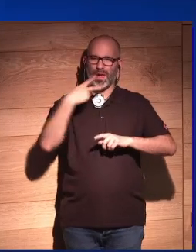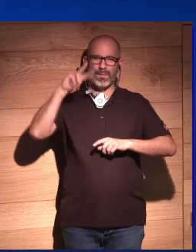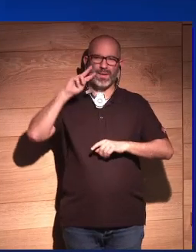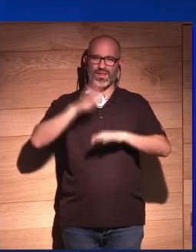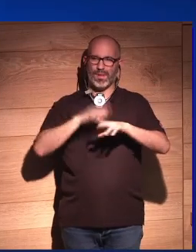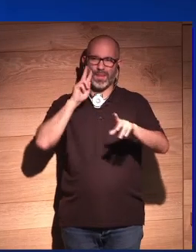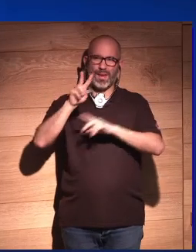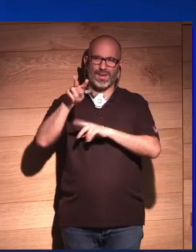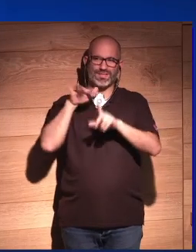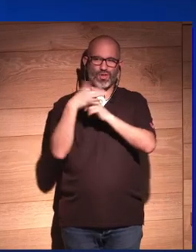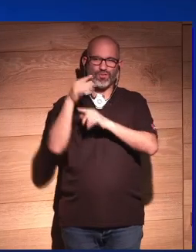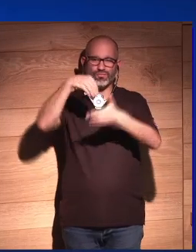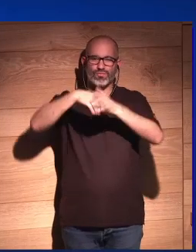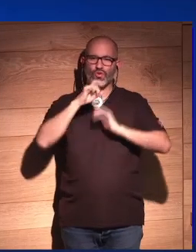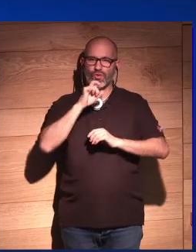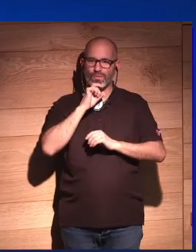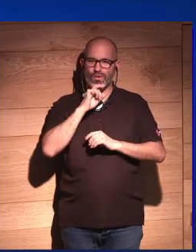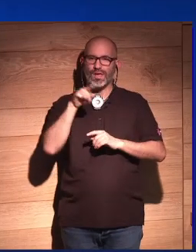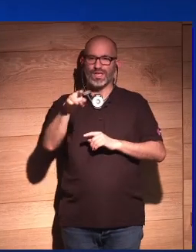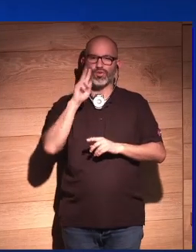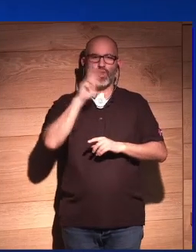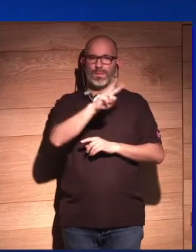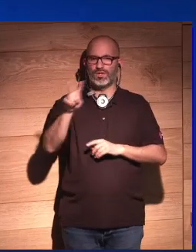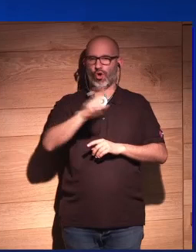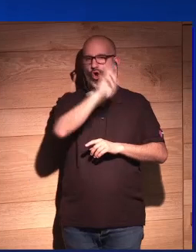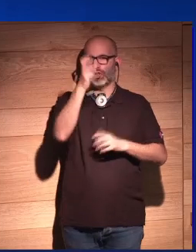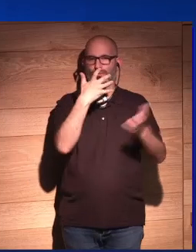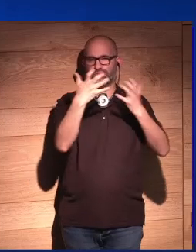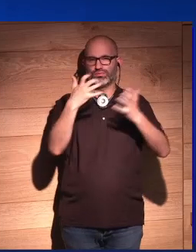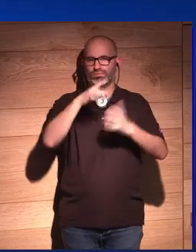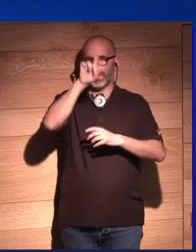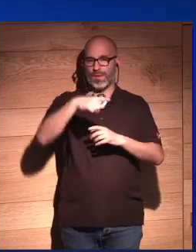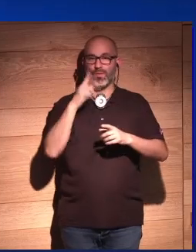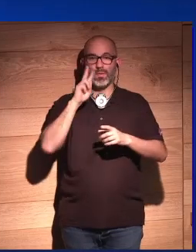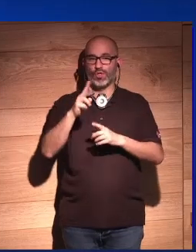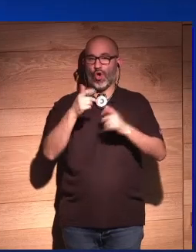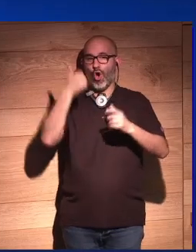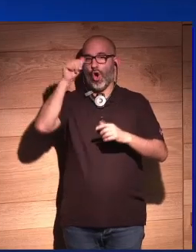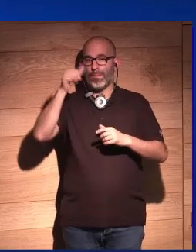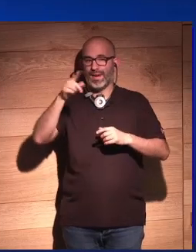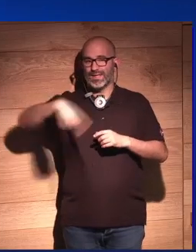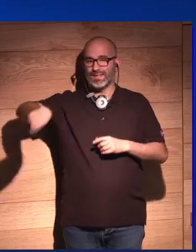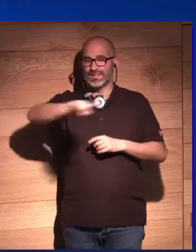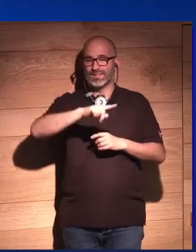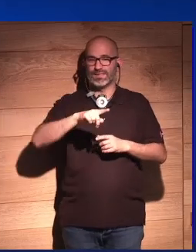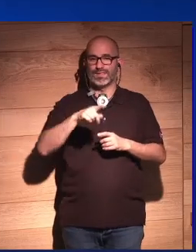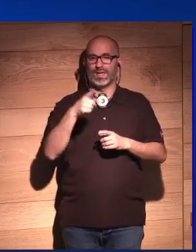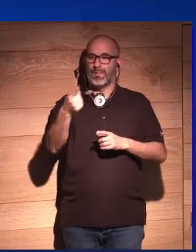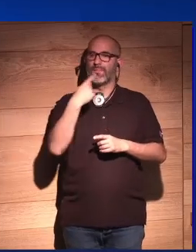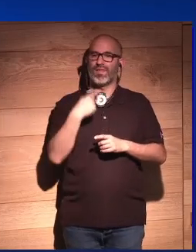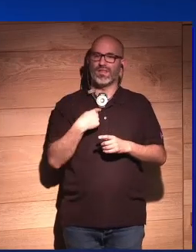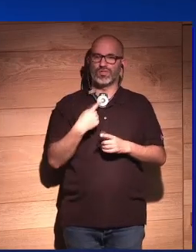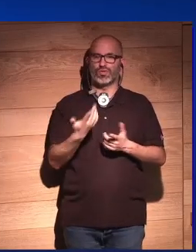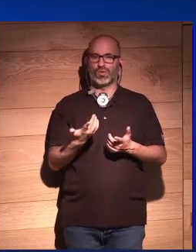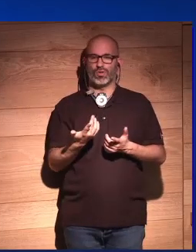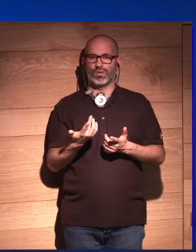seen that happen with the men too. Like, wow, I didn't know it felt that scary. You know, I didn't know that that's this